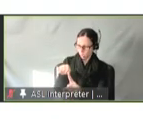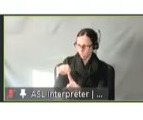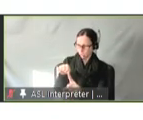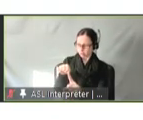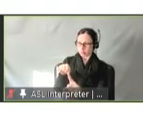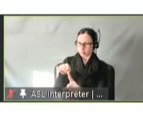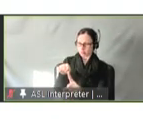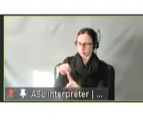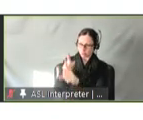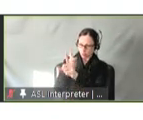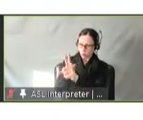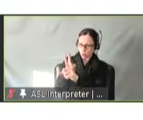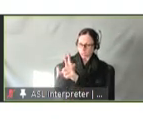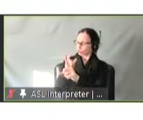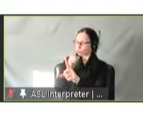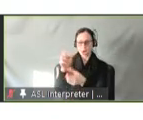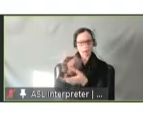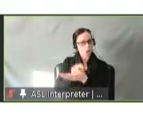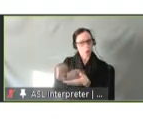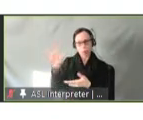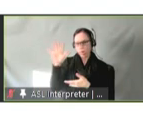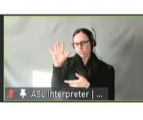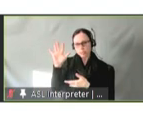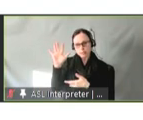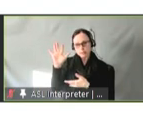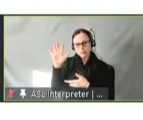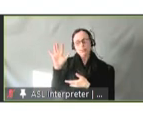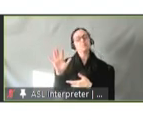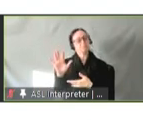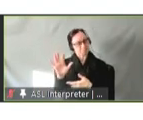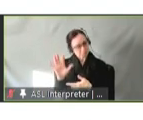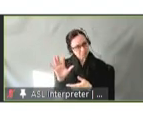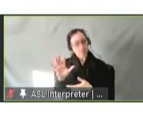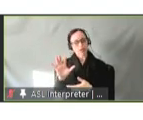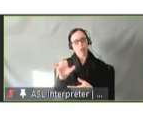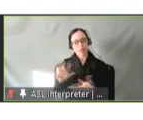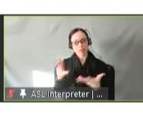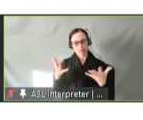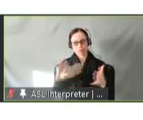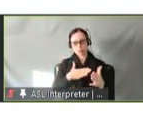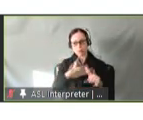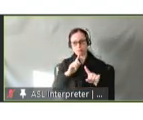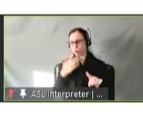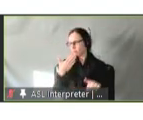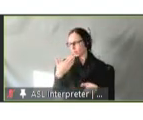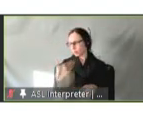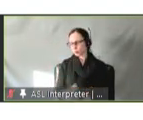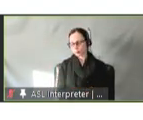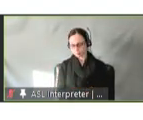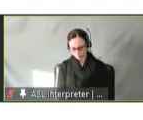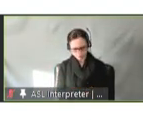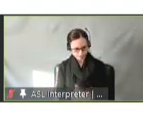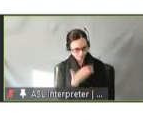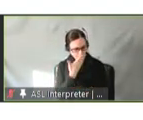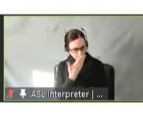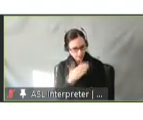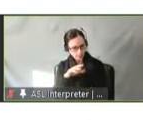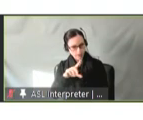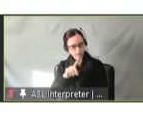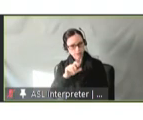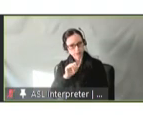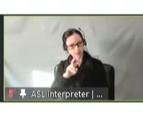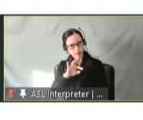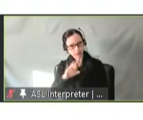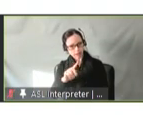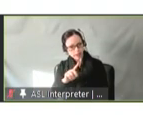to waste in any way. So that concludes my report. Thank you, Dr. Hopkins. Thank you very much, David. And